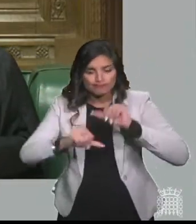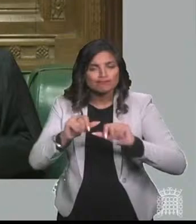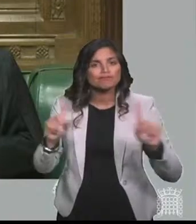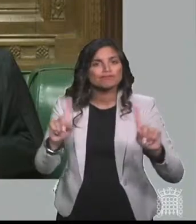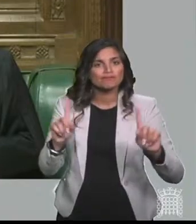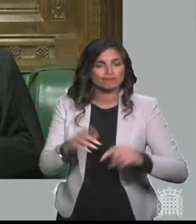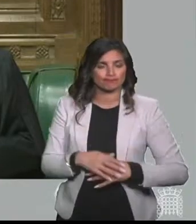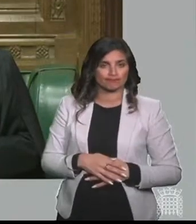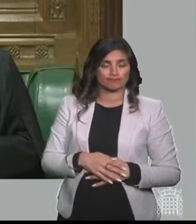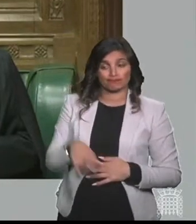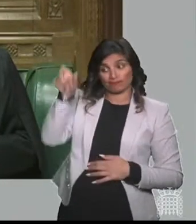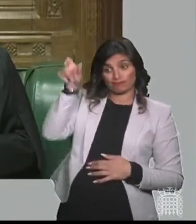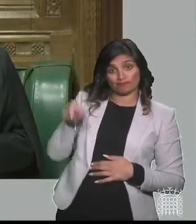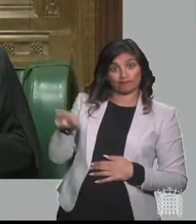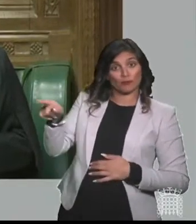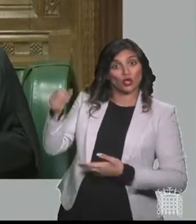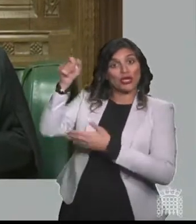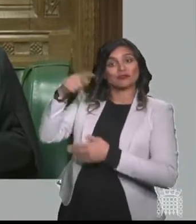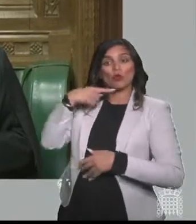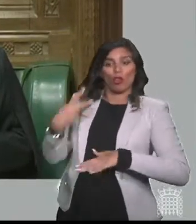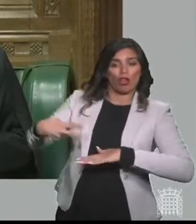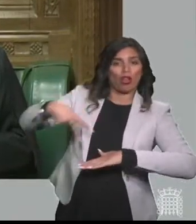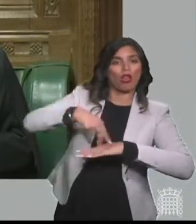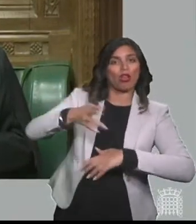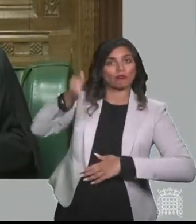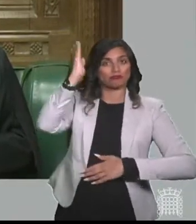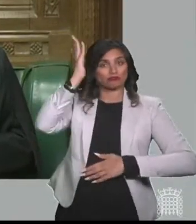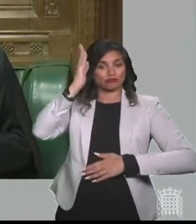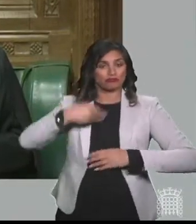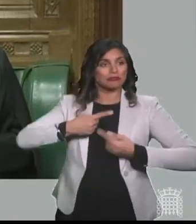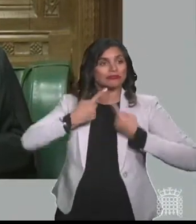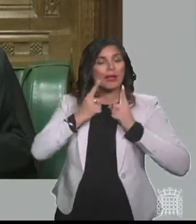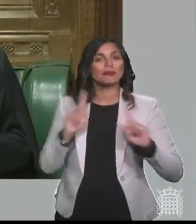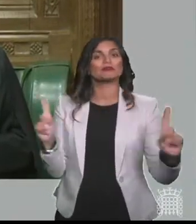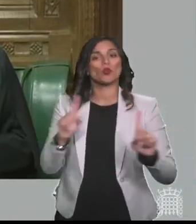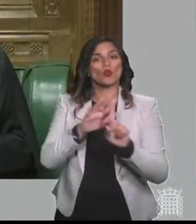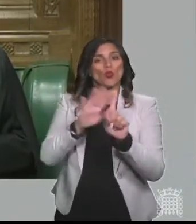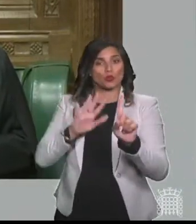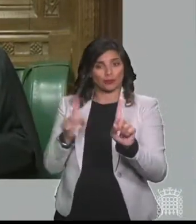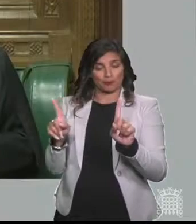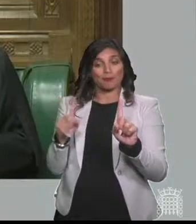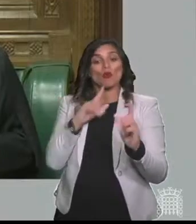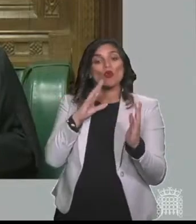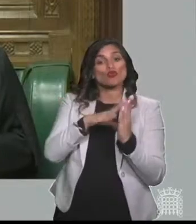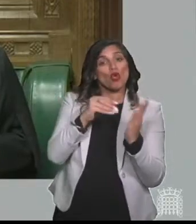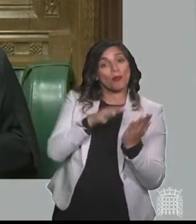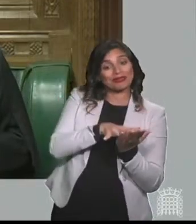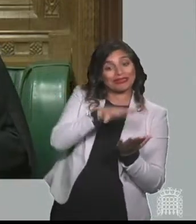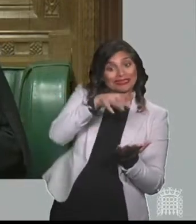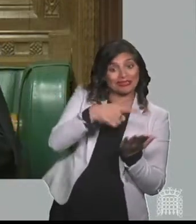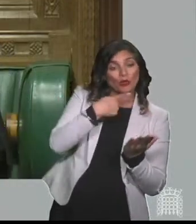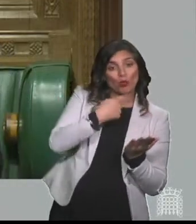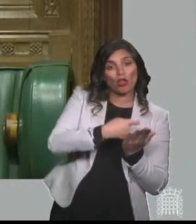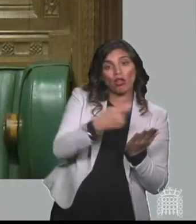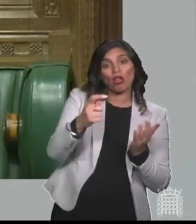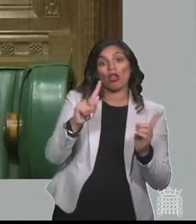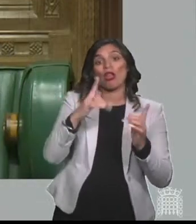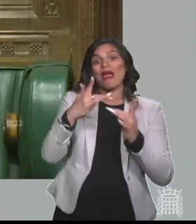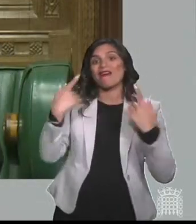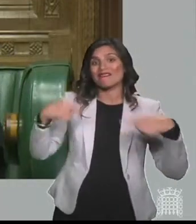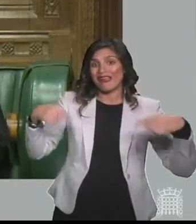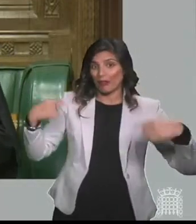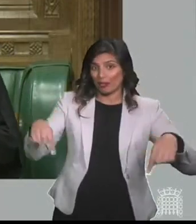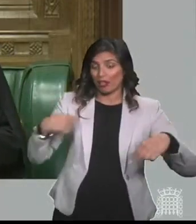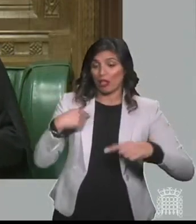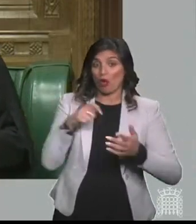the Chancellor has delivered his statement, copies of the resolutions relating to the statement will be made available in the Vote Office